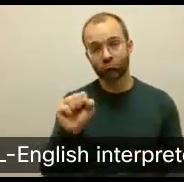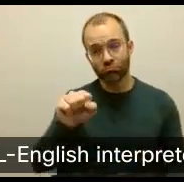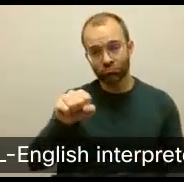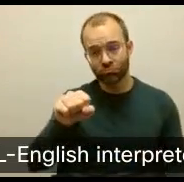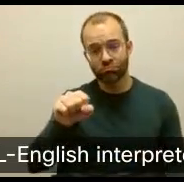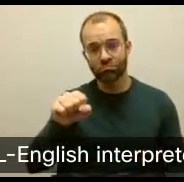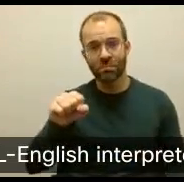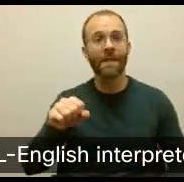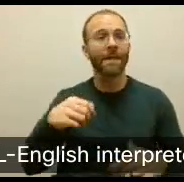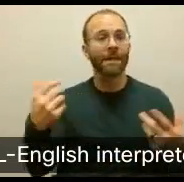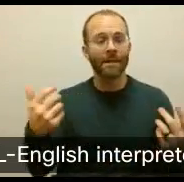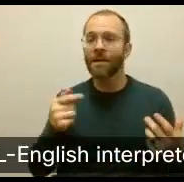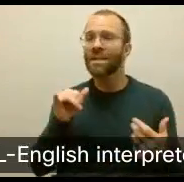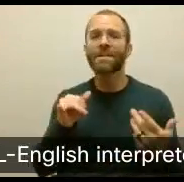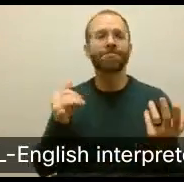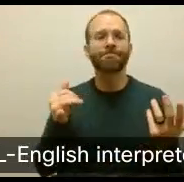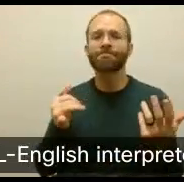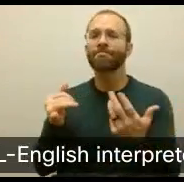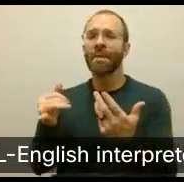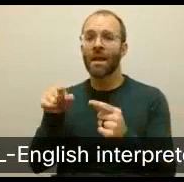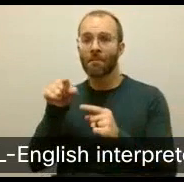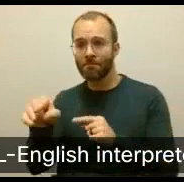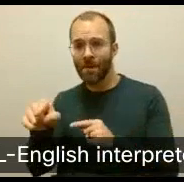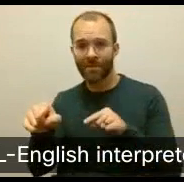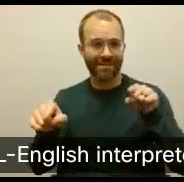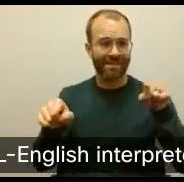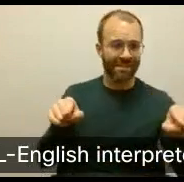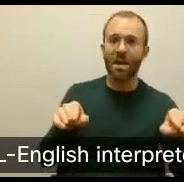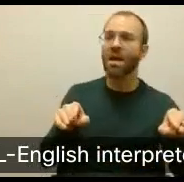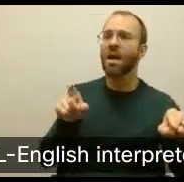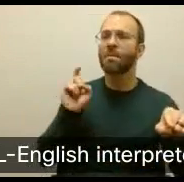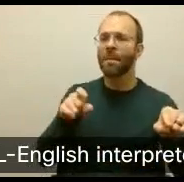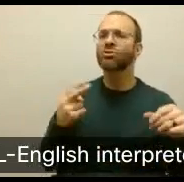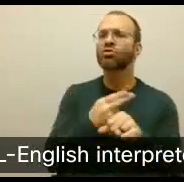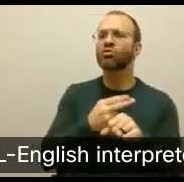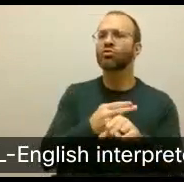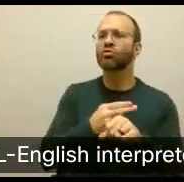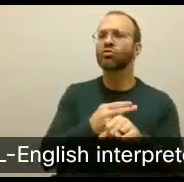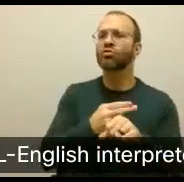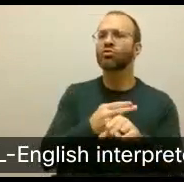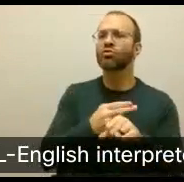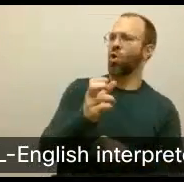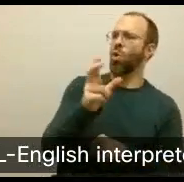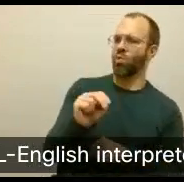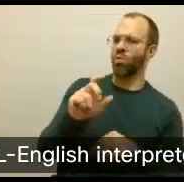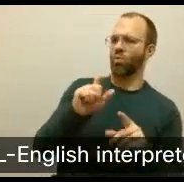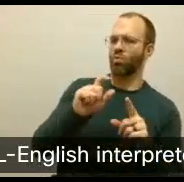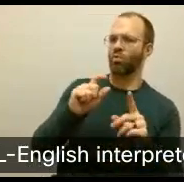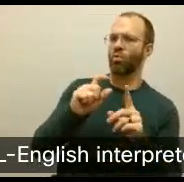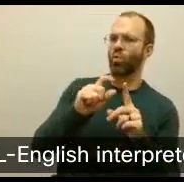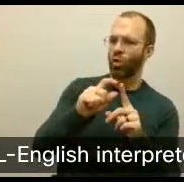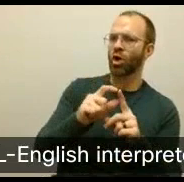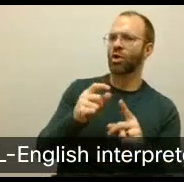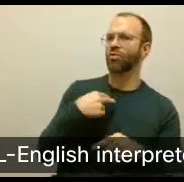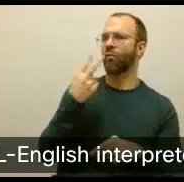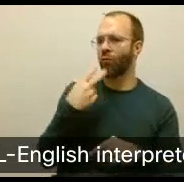some cases. So basically, for both paraphrasing and summarizing, writers must use their own words or their own voice to express